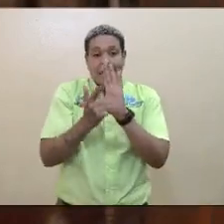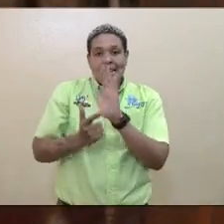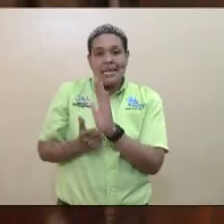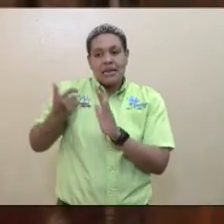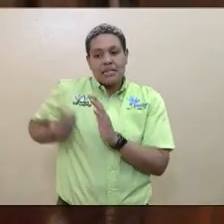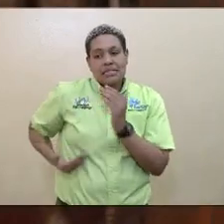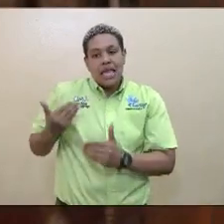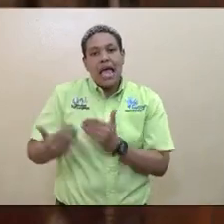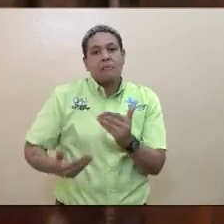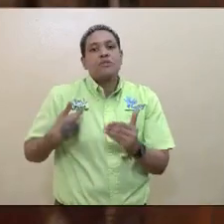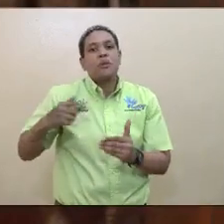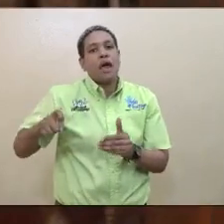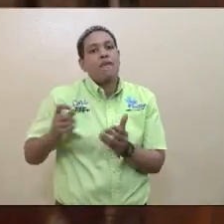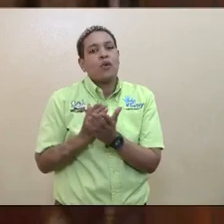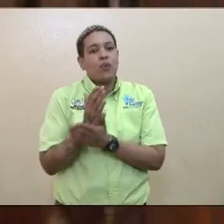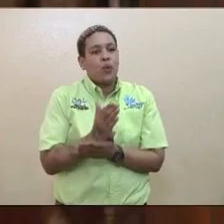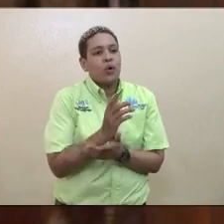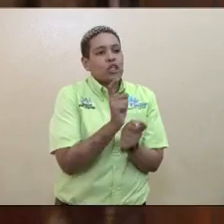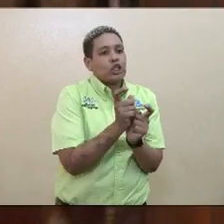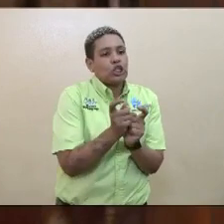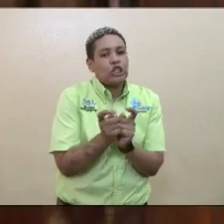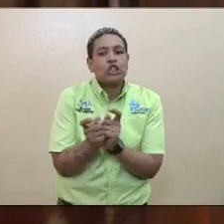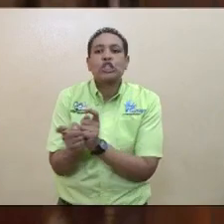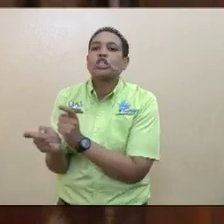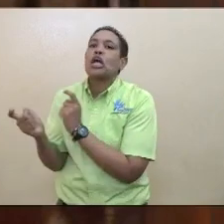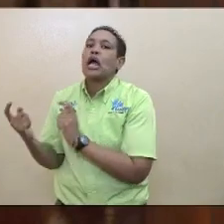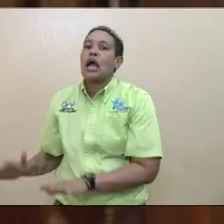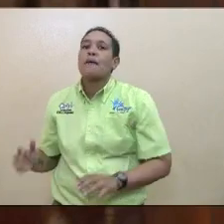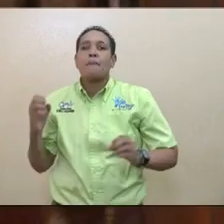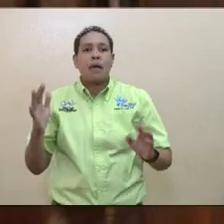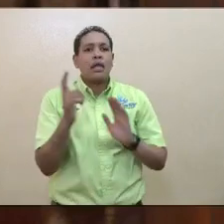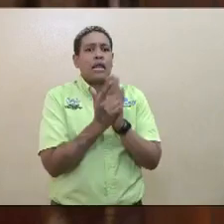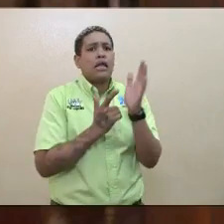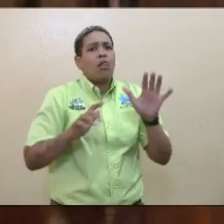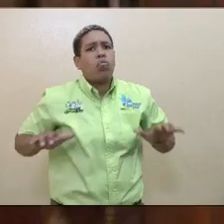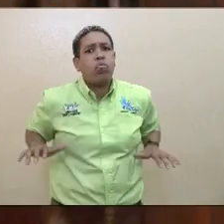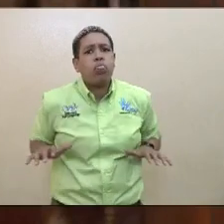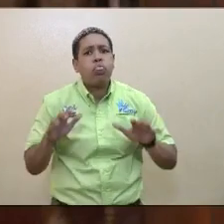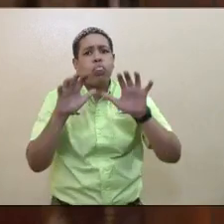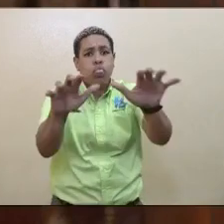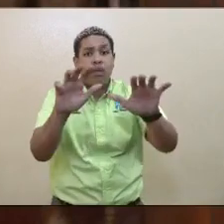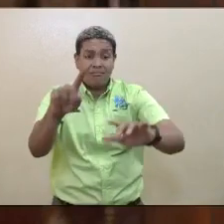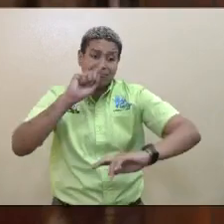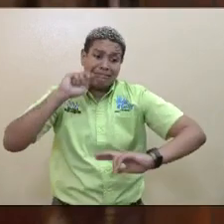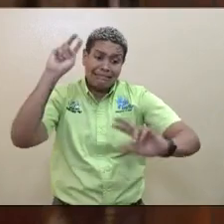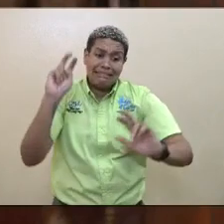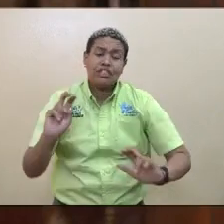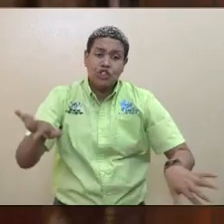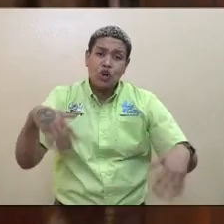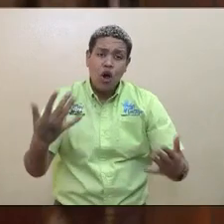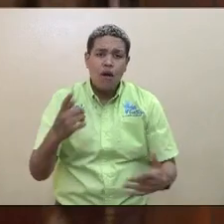steps that we have to go through, and there is the matter